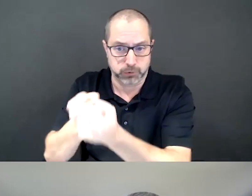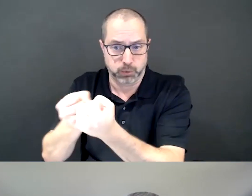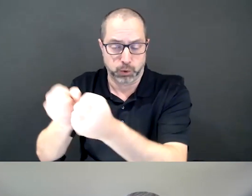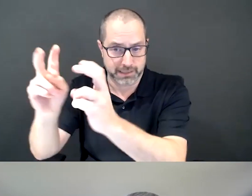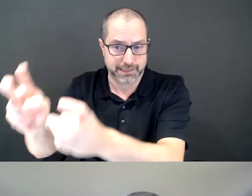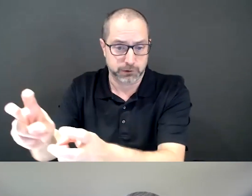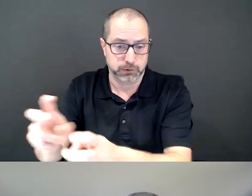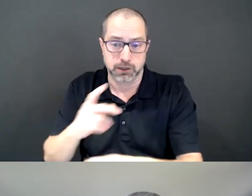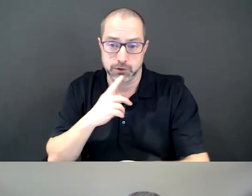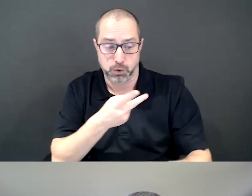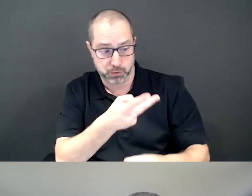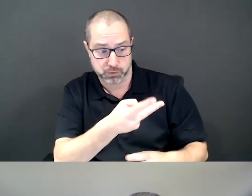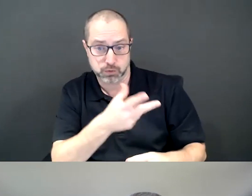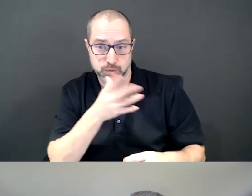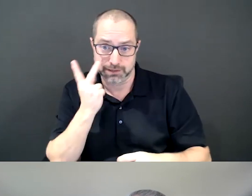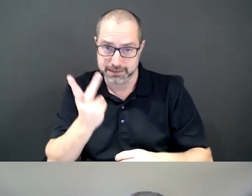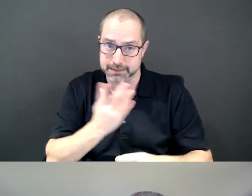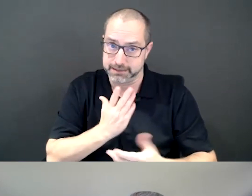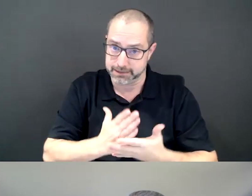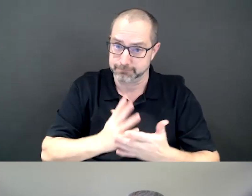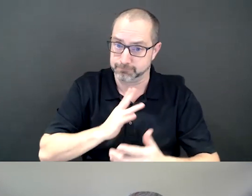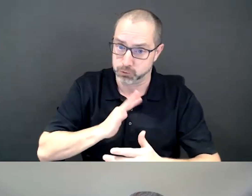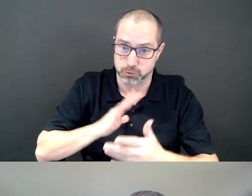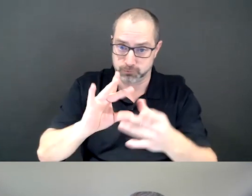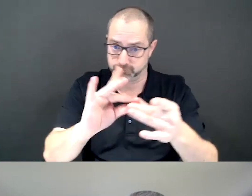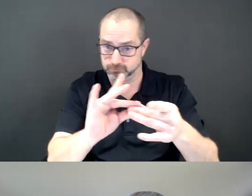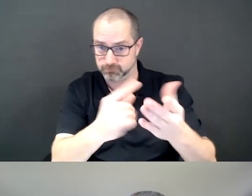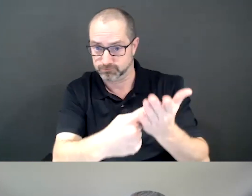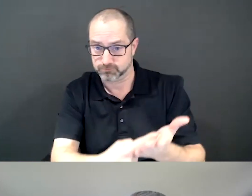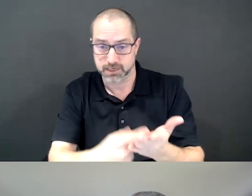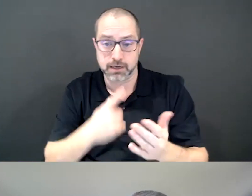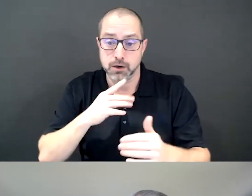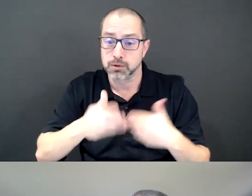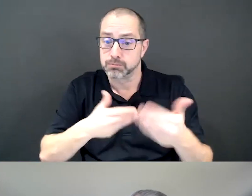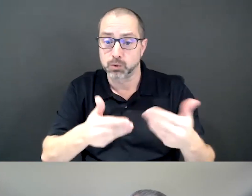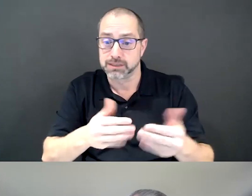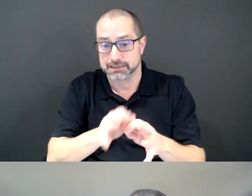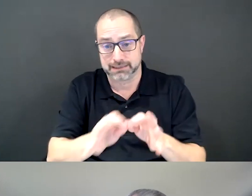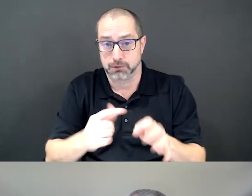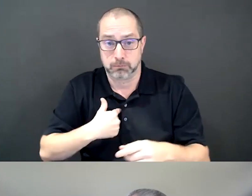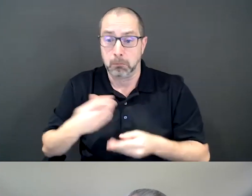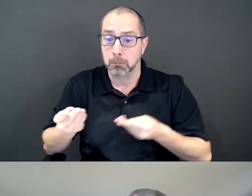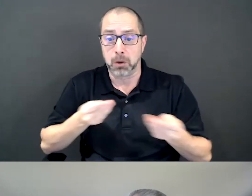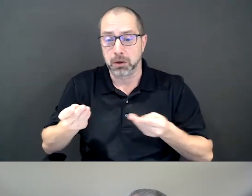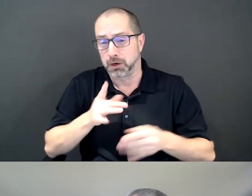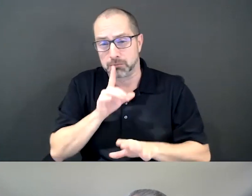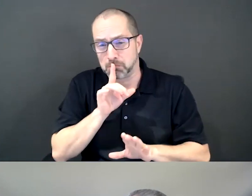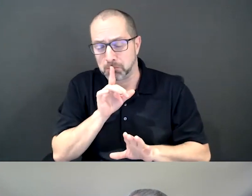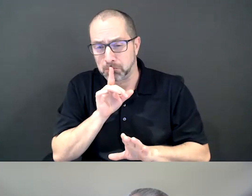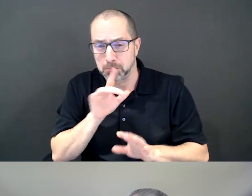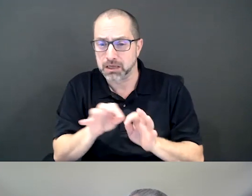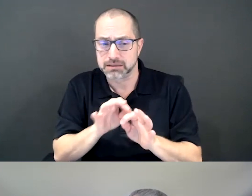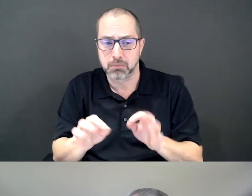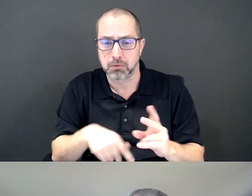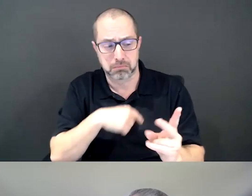see some chemistry today. And it's a very simple process. I'm not going to really be a moderator. Simply will get it